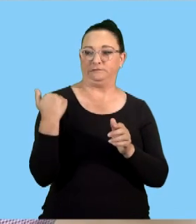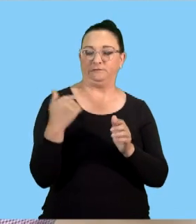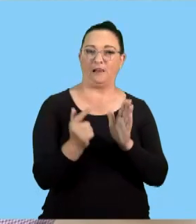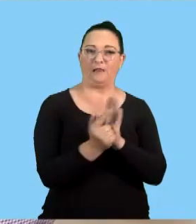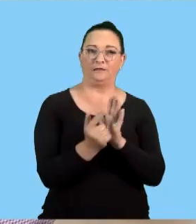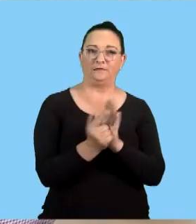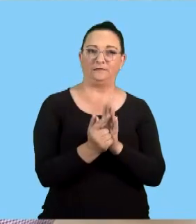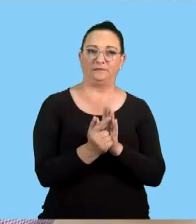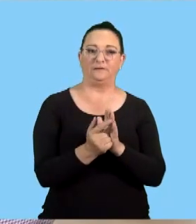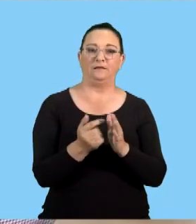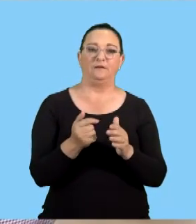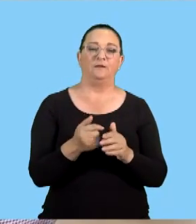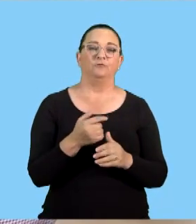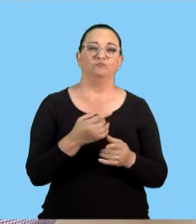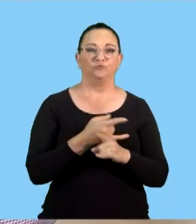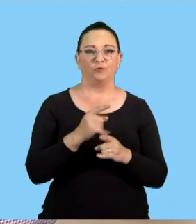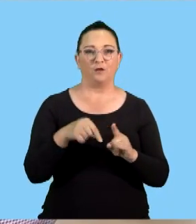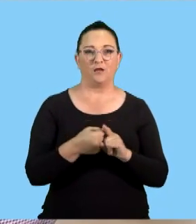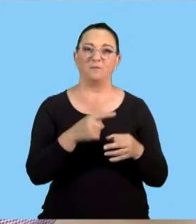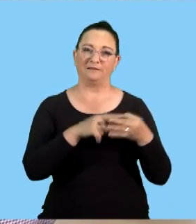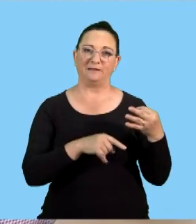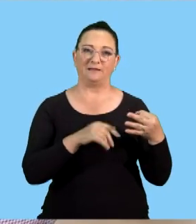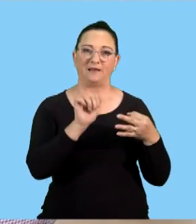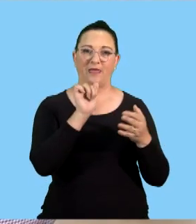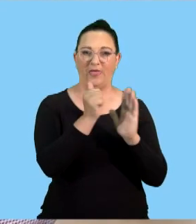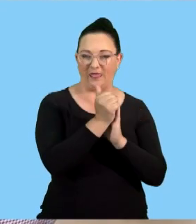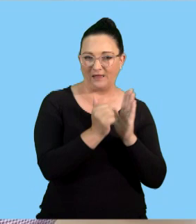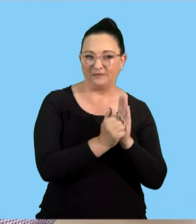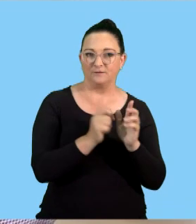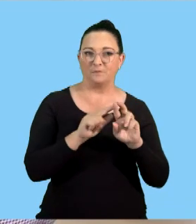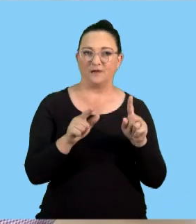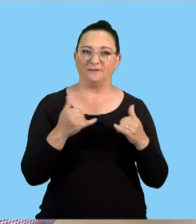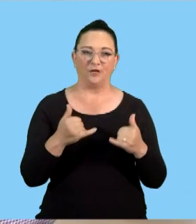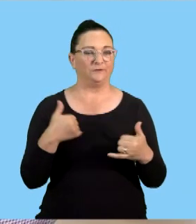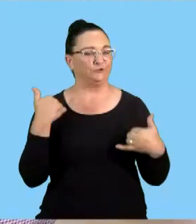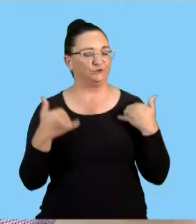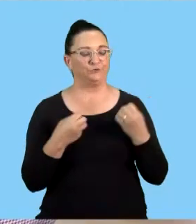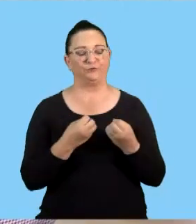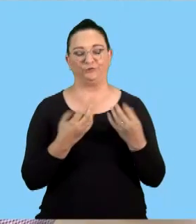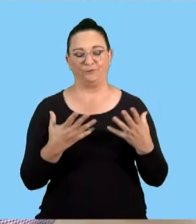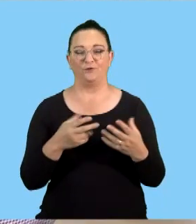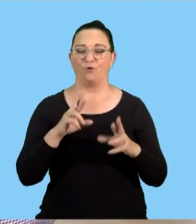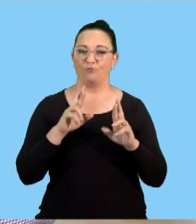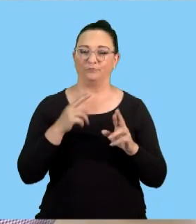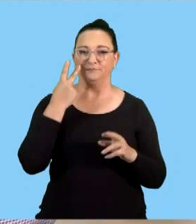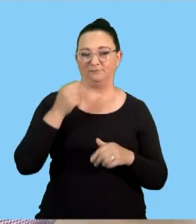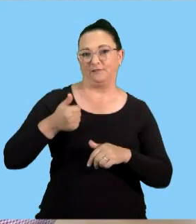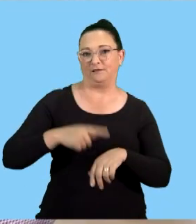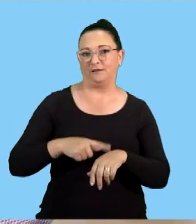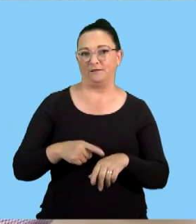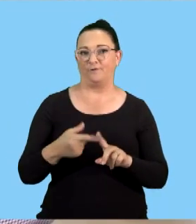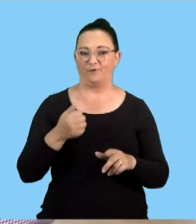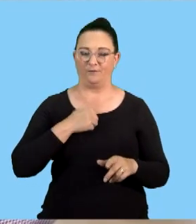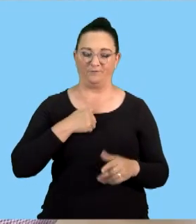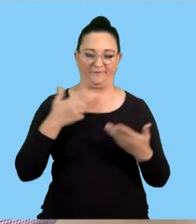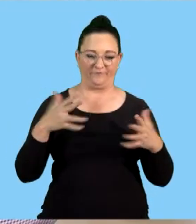the SDA, we spoke about the Labor Relations Act and the Employment Equity Act. I'm hoping to see you next time because I thoroughly enjoyed today's